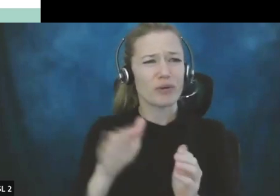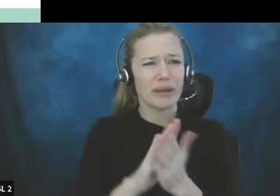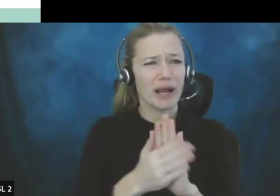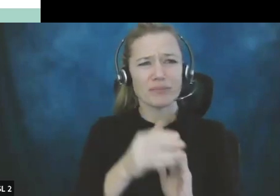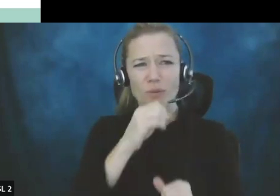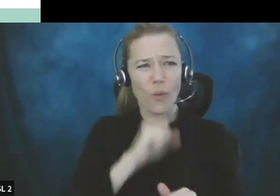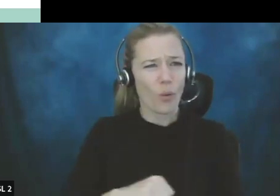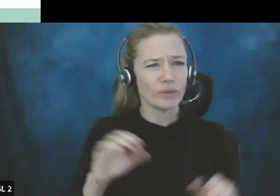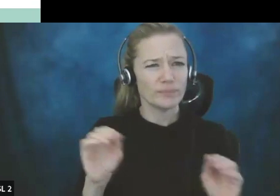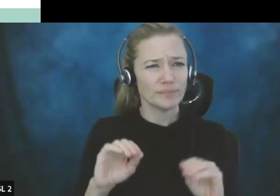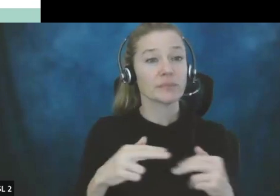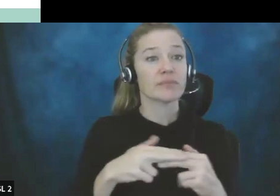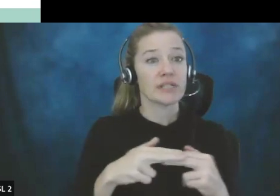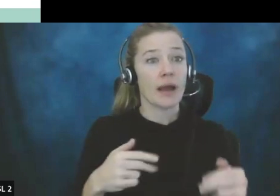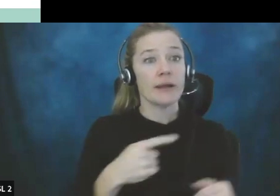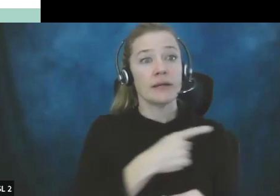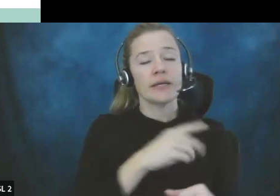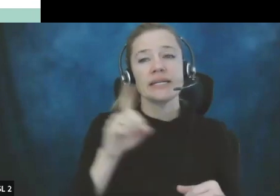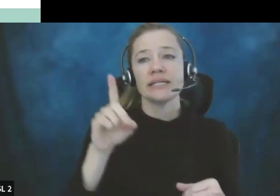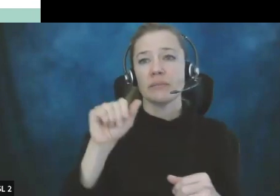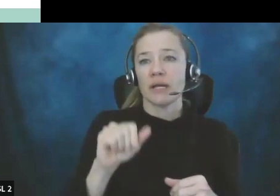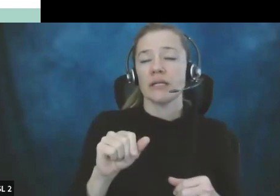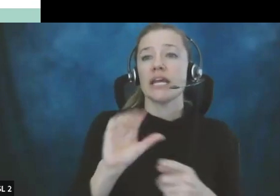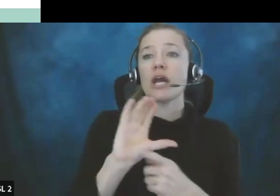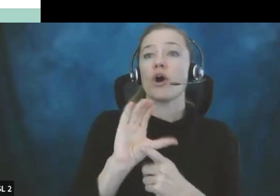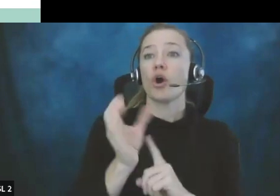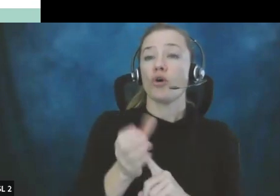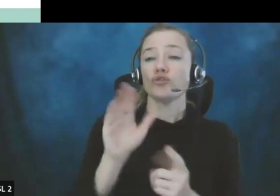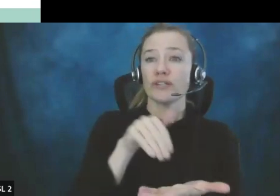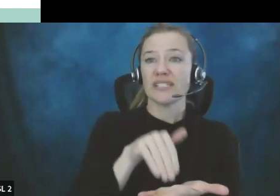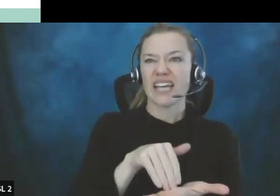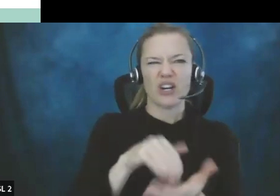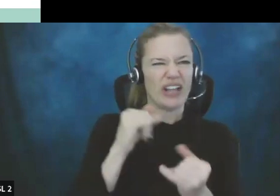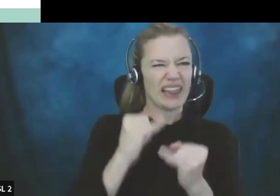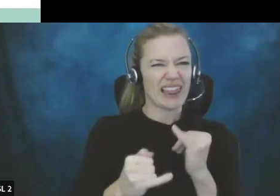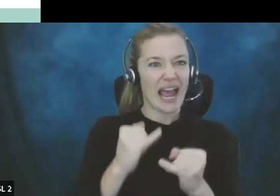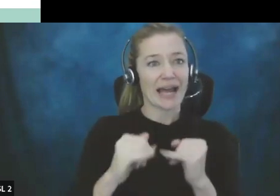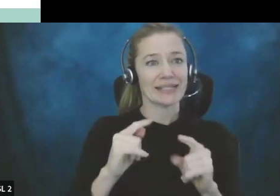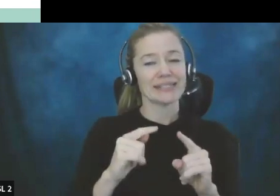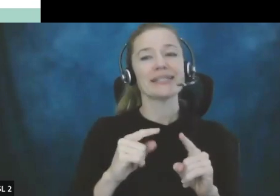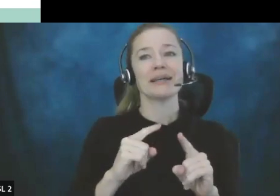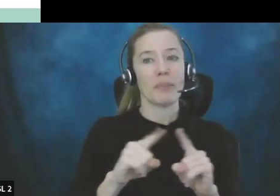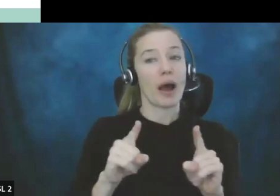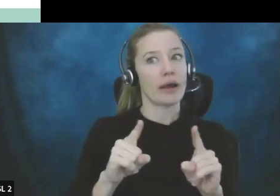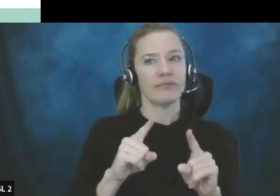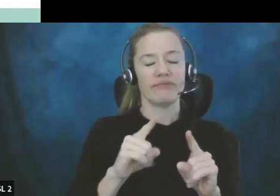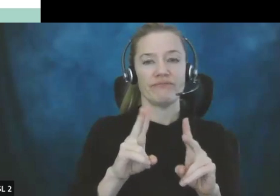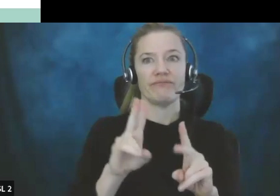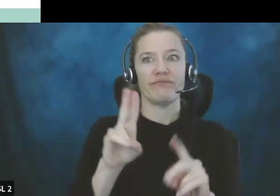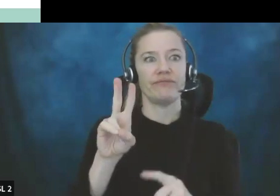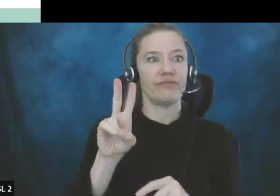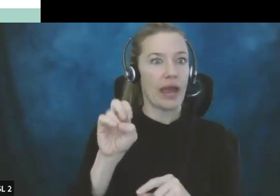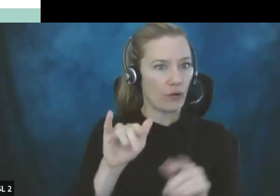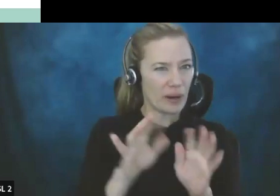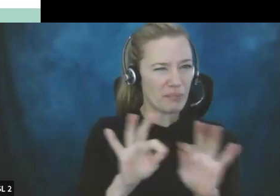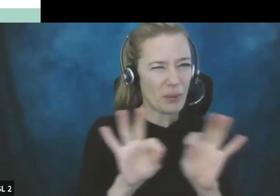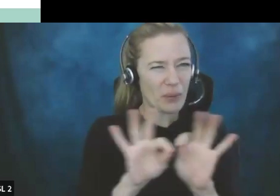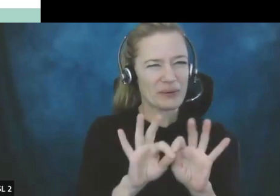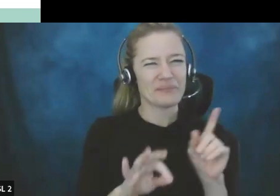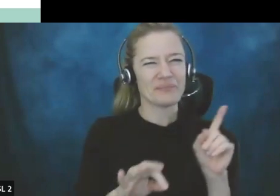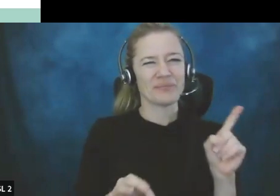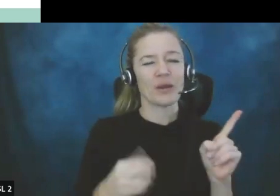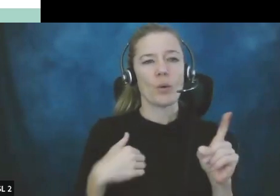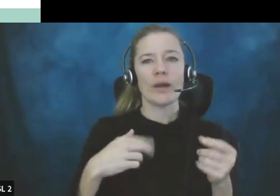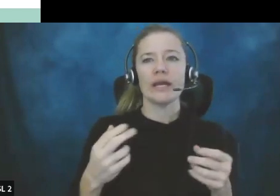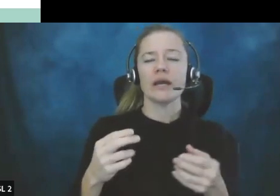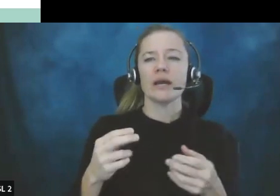intelligence never gets old. Next slide. And then the Disability Cultural Center. This is last but certainly not least.